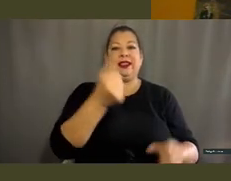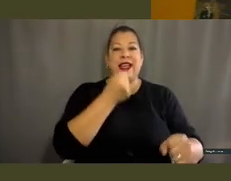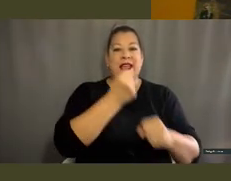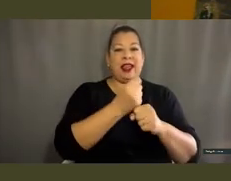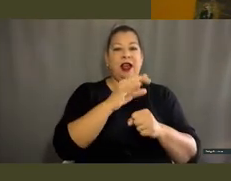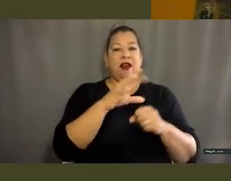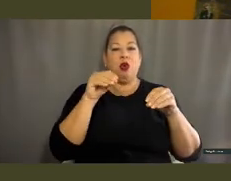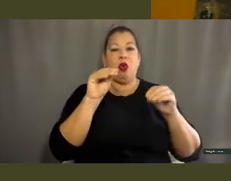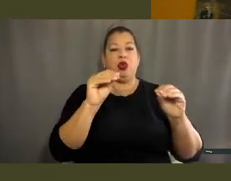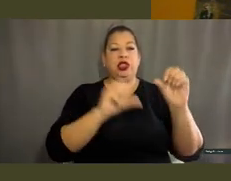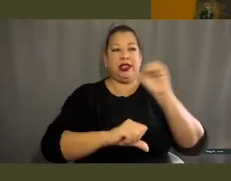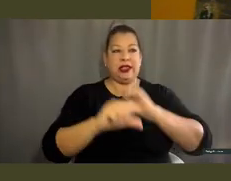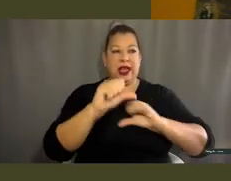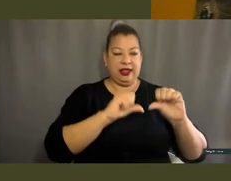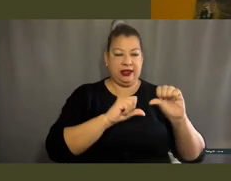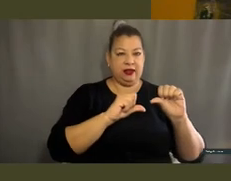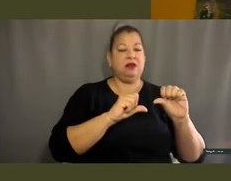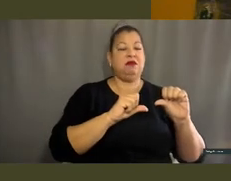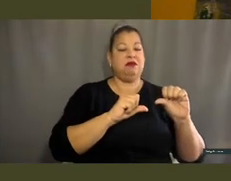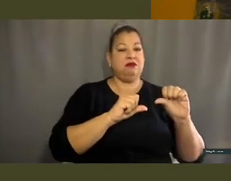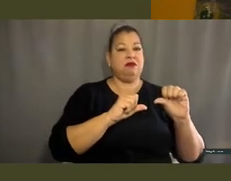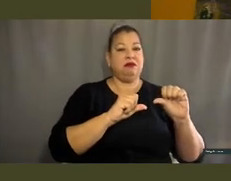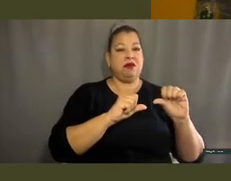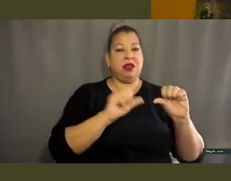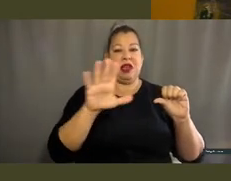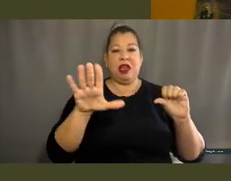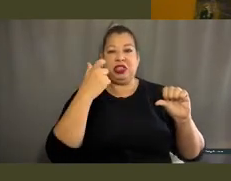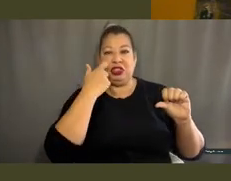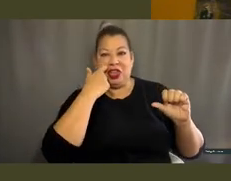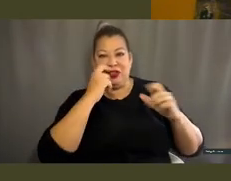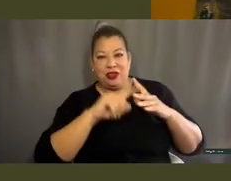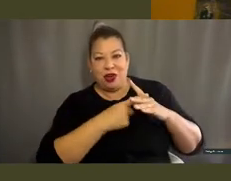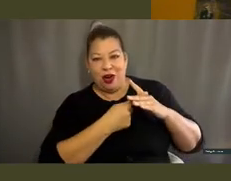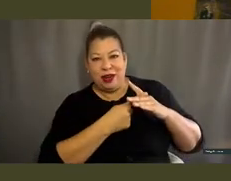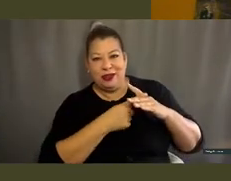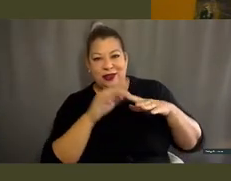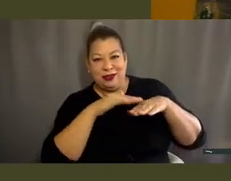whole thing going on trying to fit just in starting that. Actually, but yes.